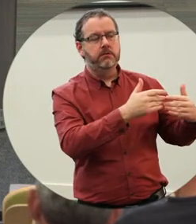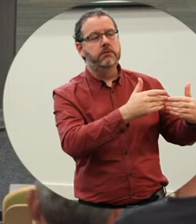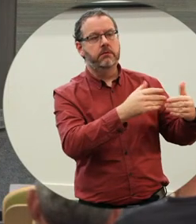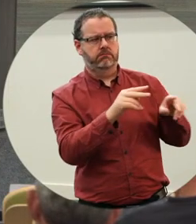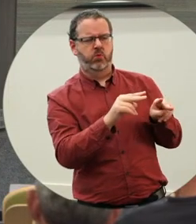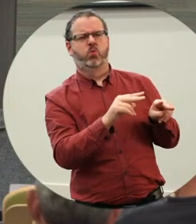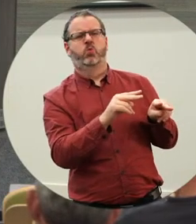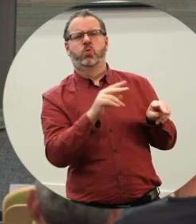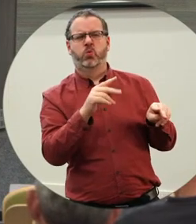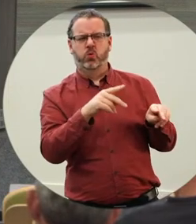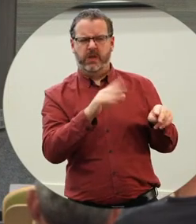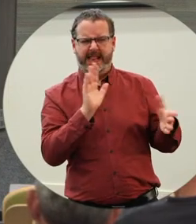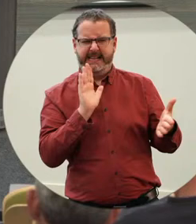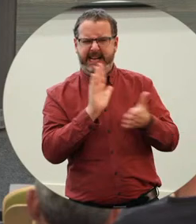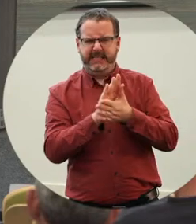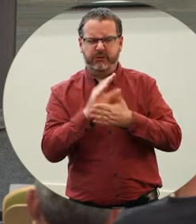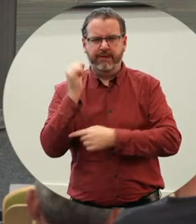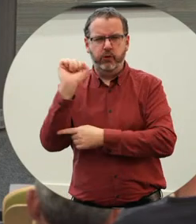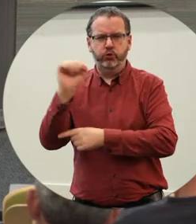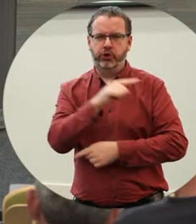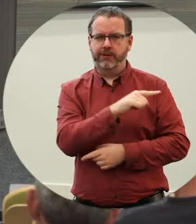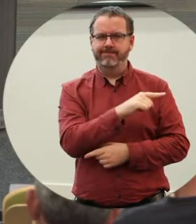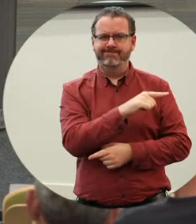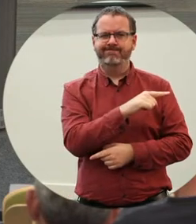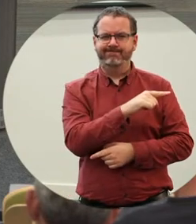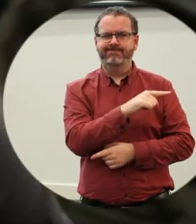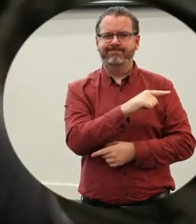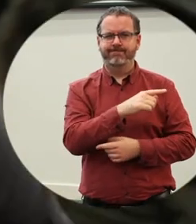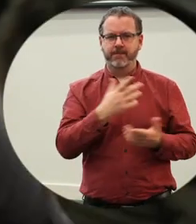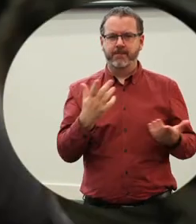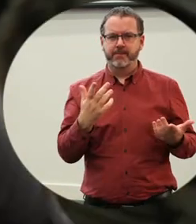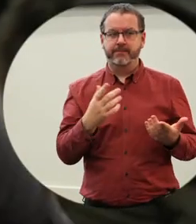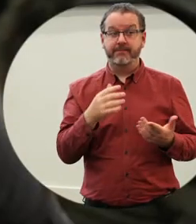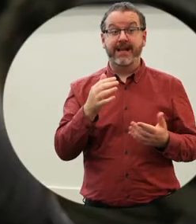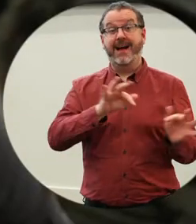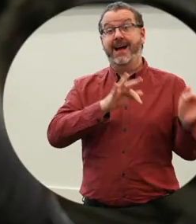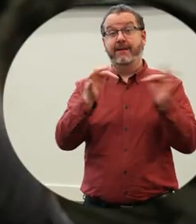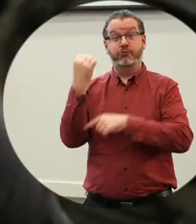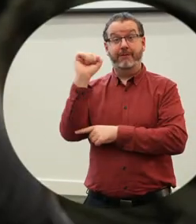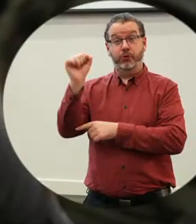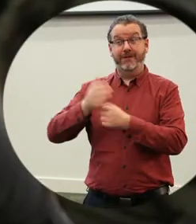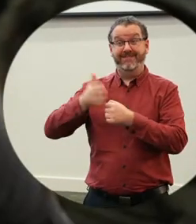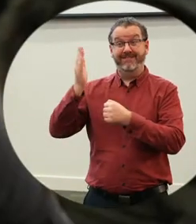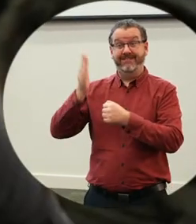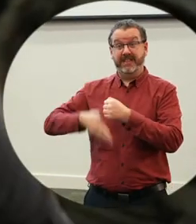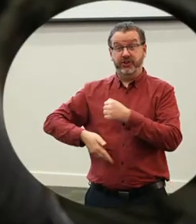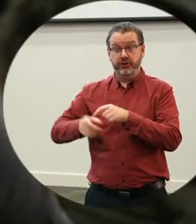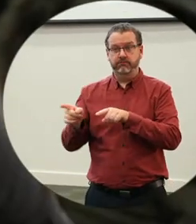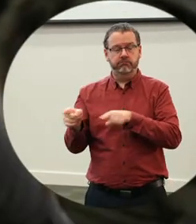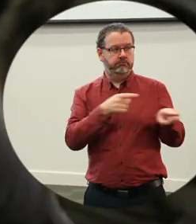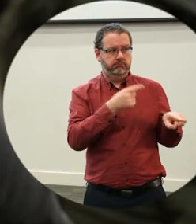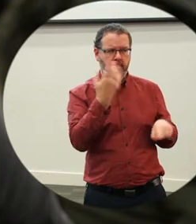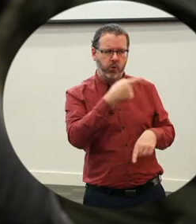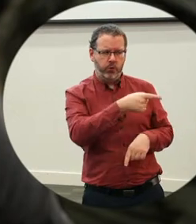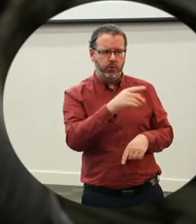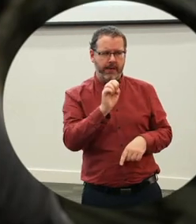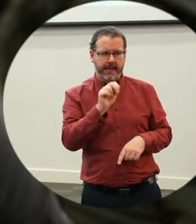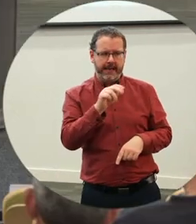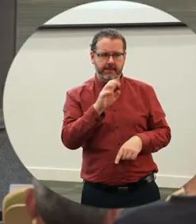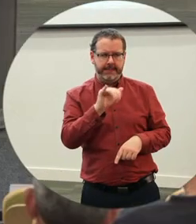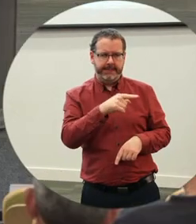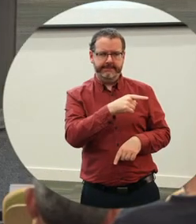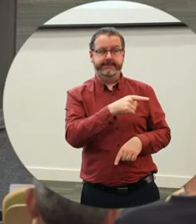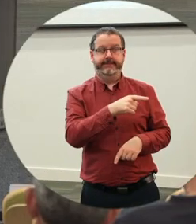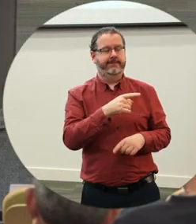And the enemies of the revolution rarely do well when the revolution is over. So that's the best answer I can give on that